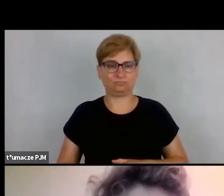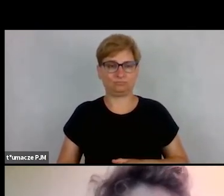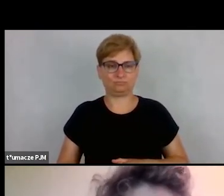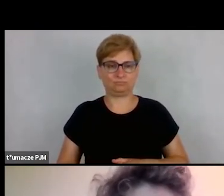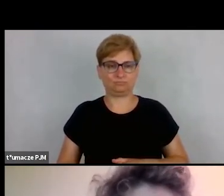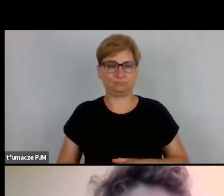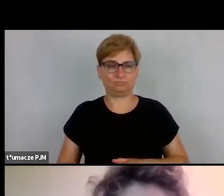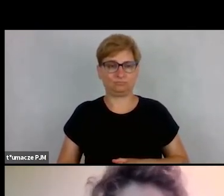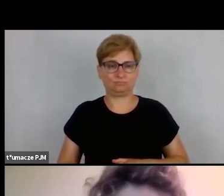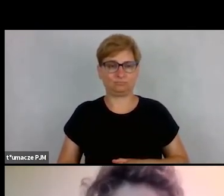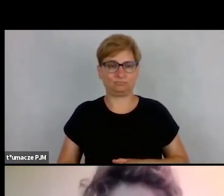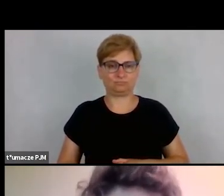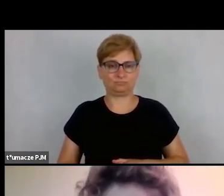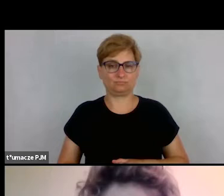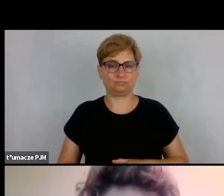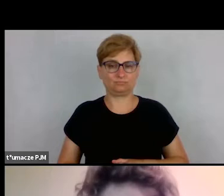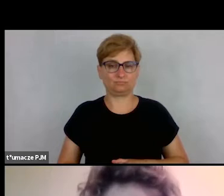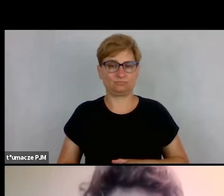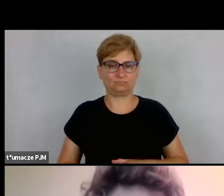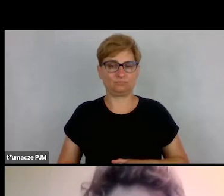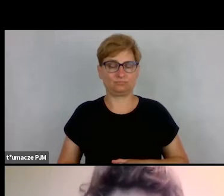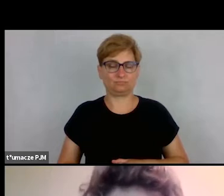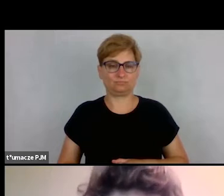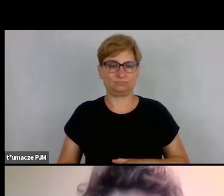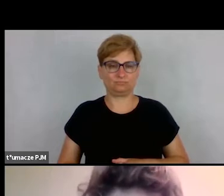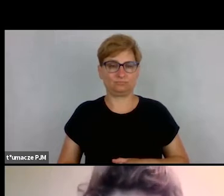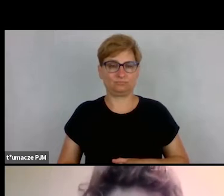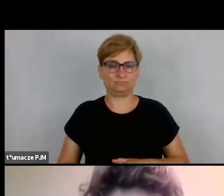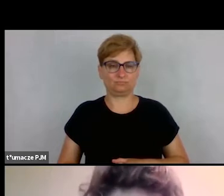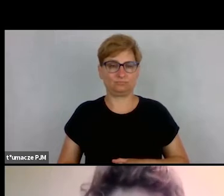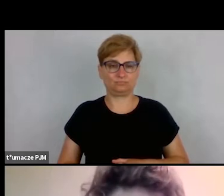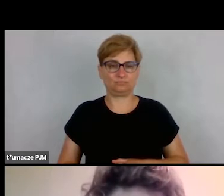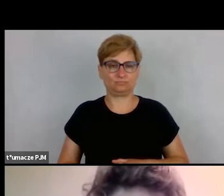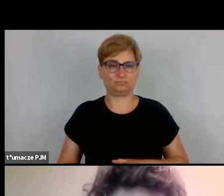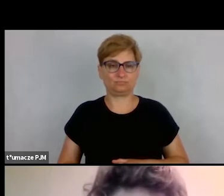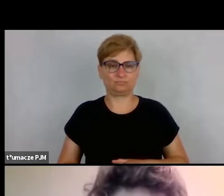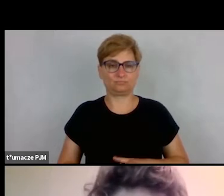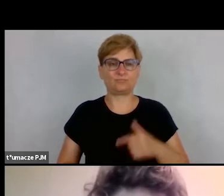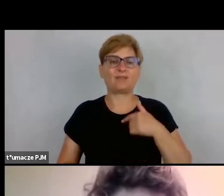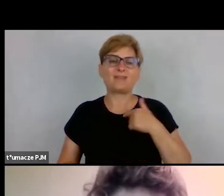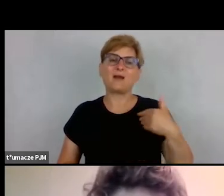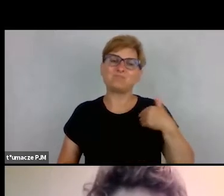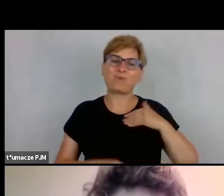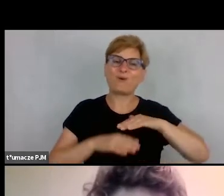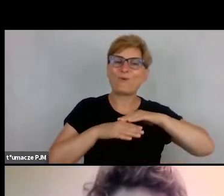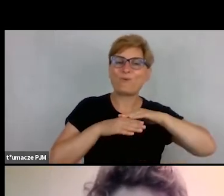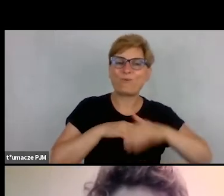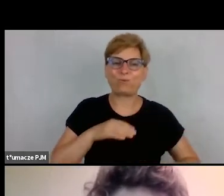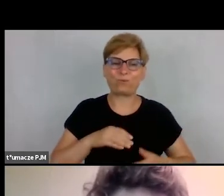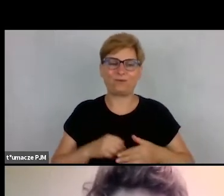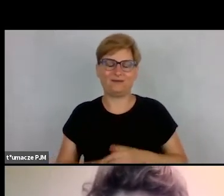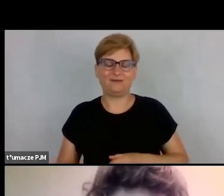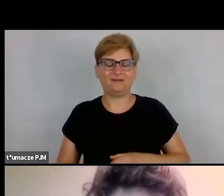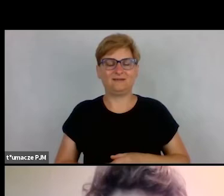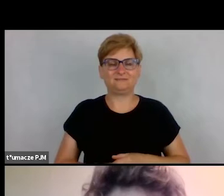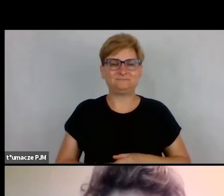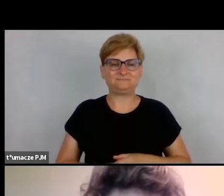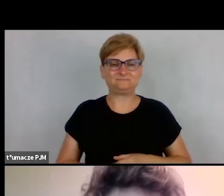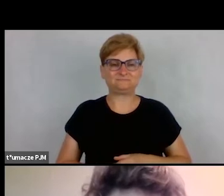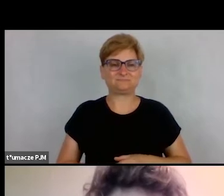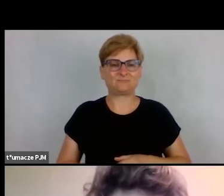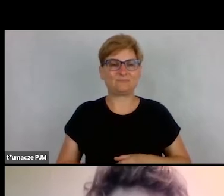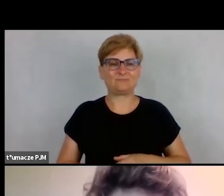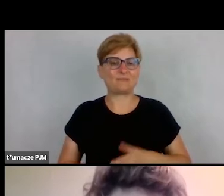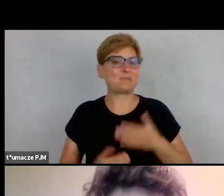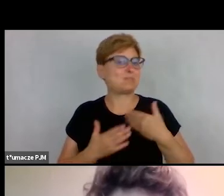develop what was called the Men as Partners Network. And the Men as Partners Network, or the MAP network as we called